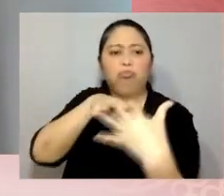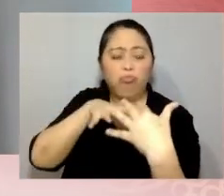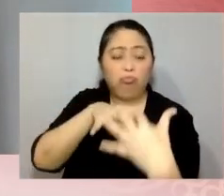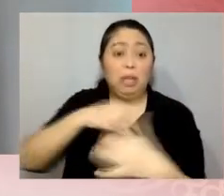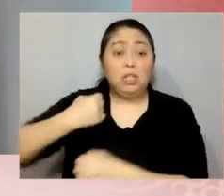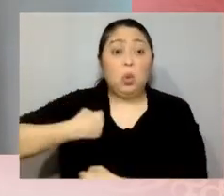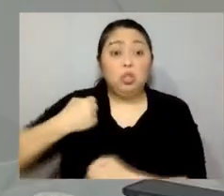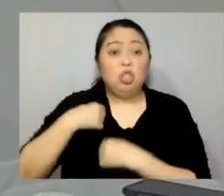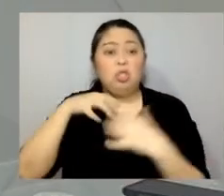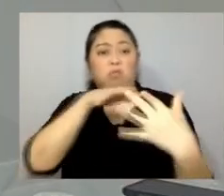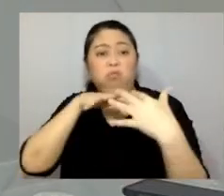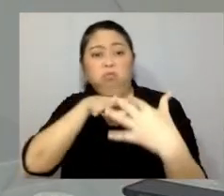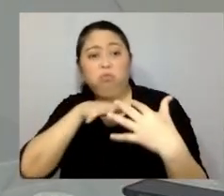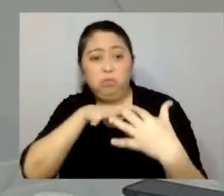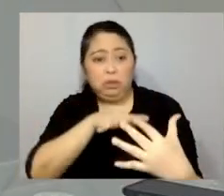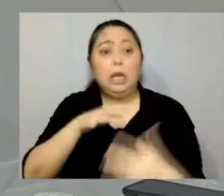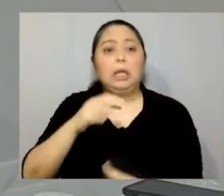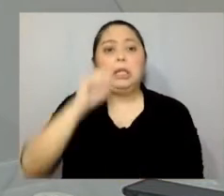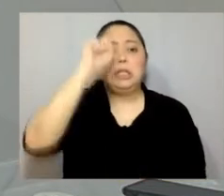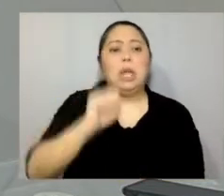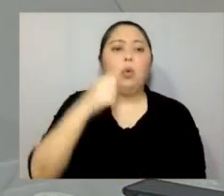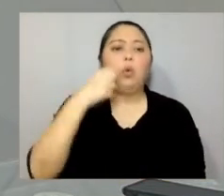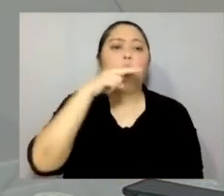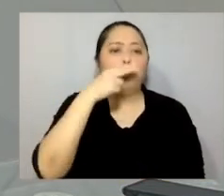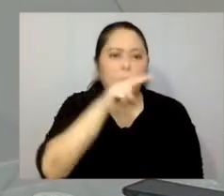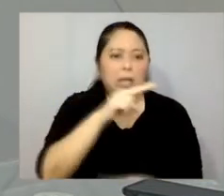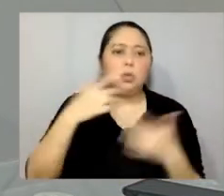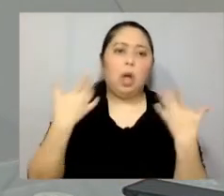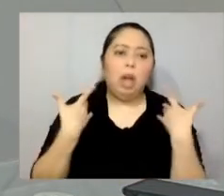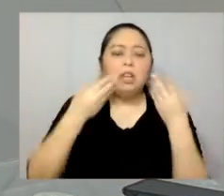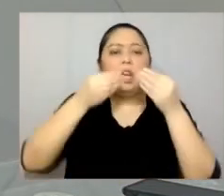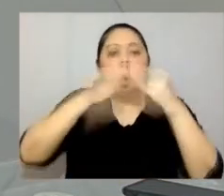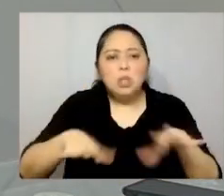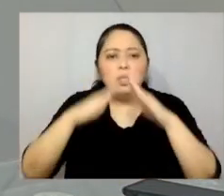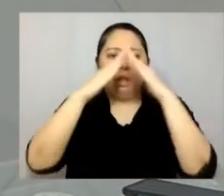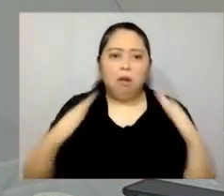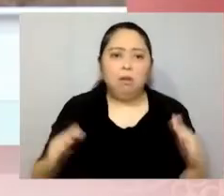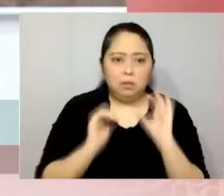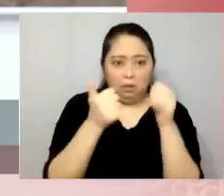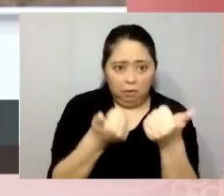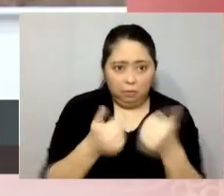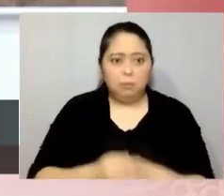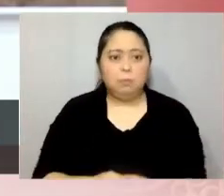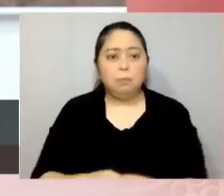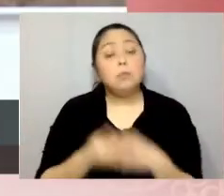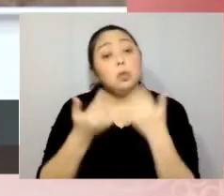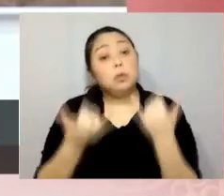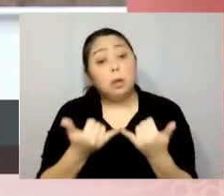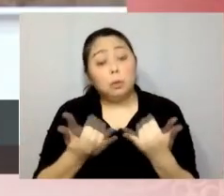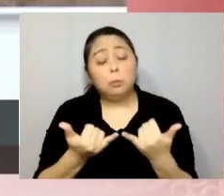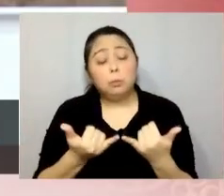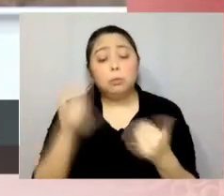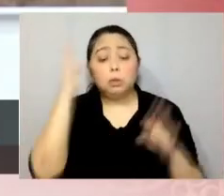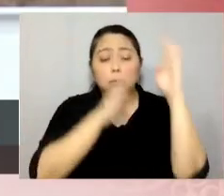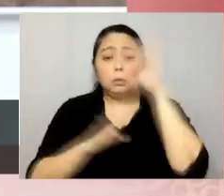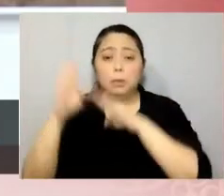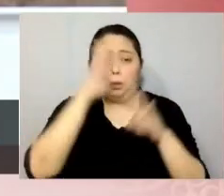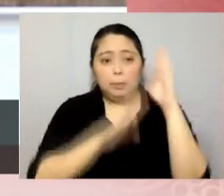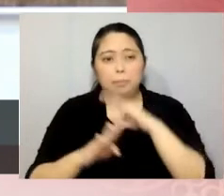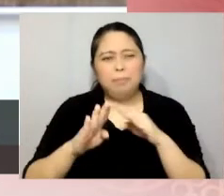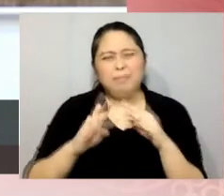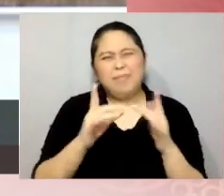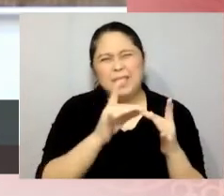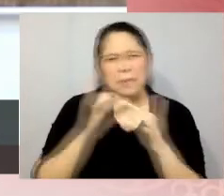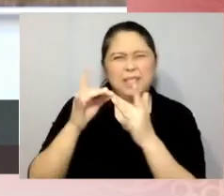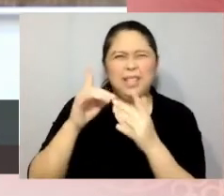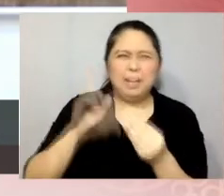coming from the armed groups. Minister Iqbal, can we hear from you, please? Yung problema po natin, especially sa upper part